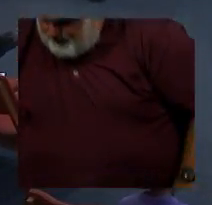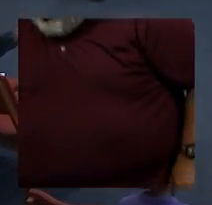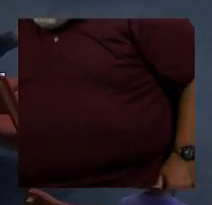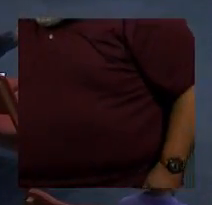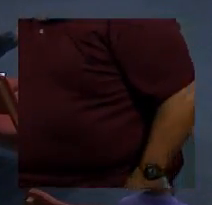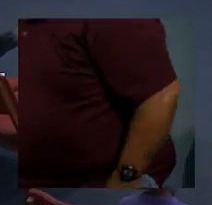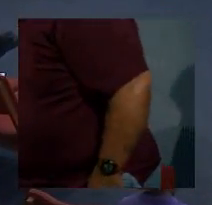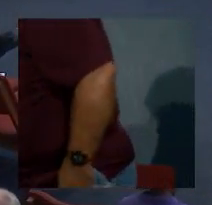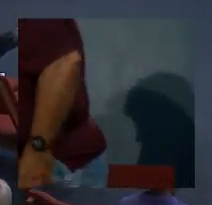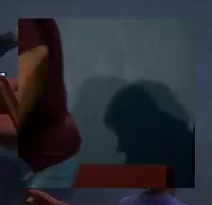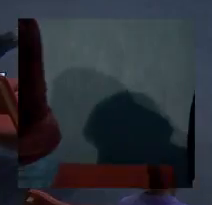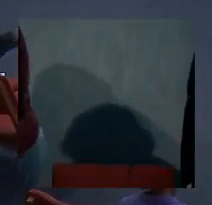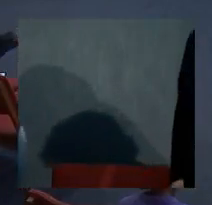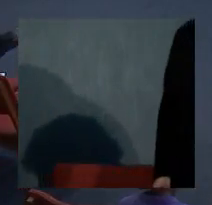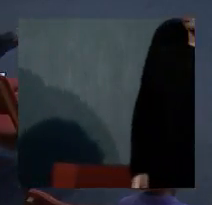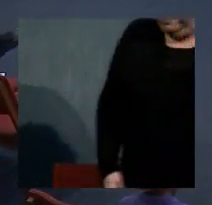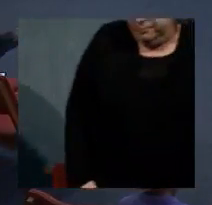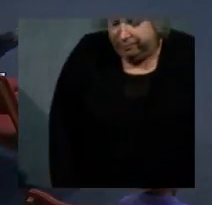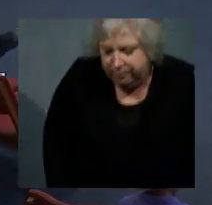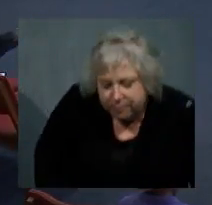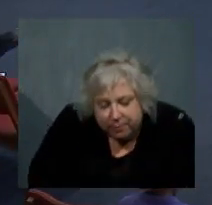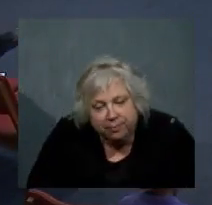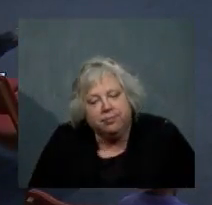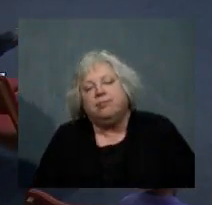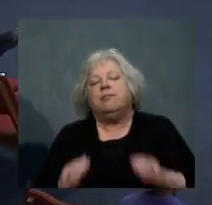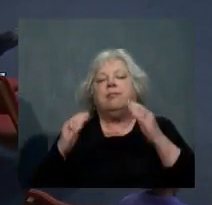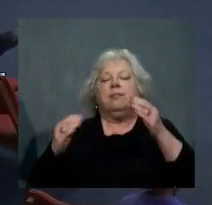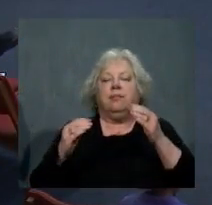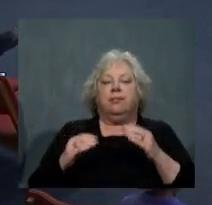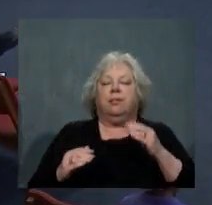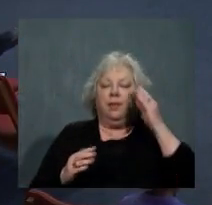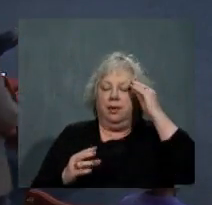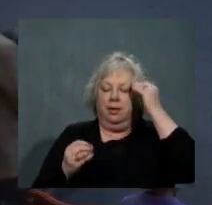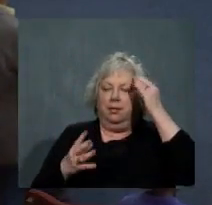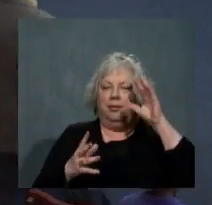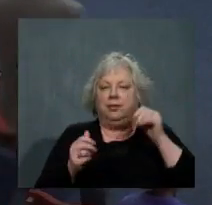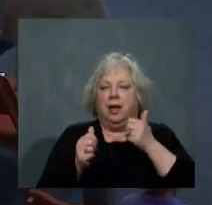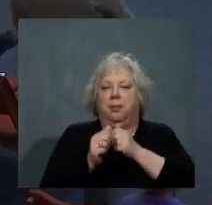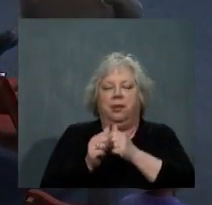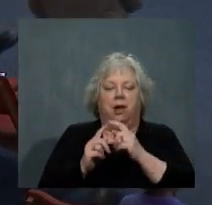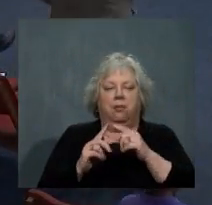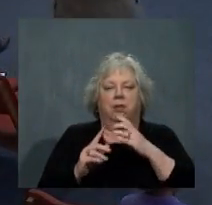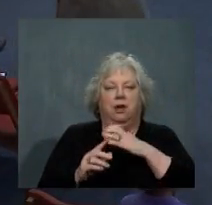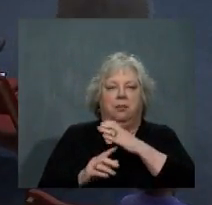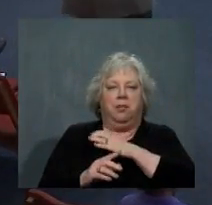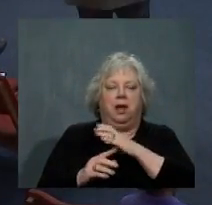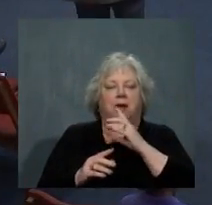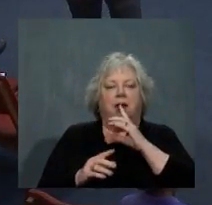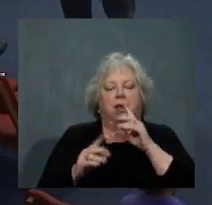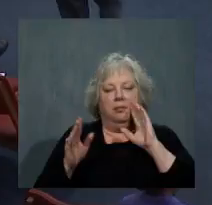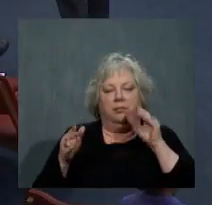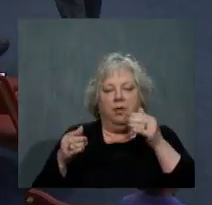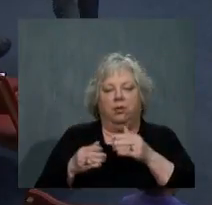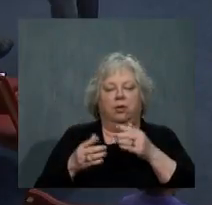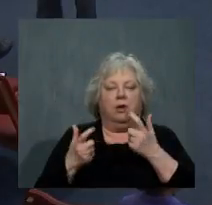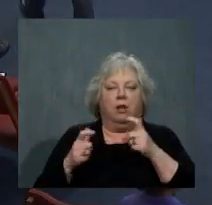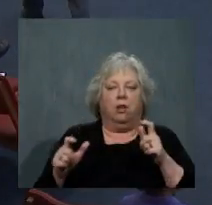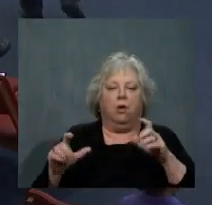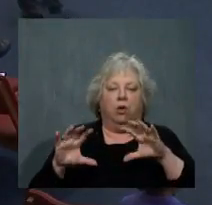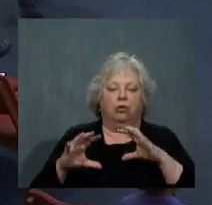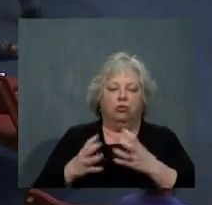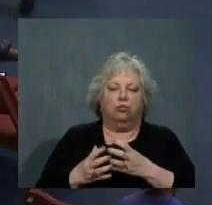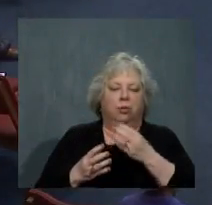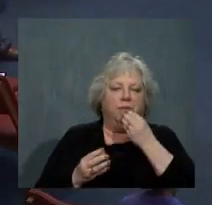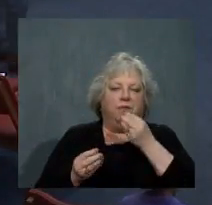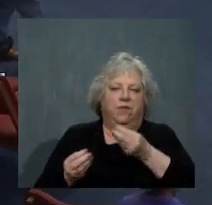Okay, our next presentation is an update on the committee that has been dealing with large group feeding. And let me welcome Jordan